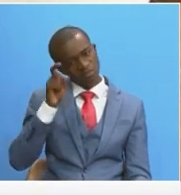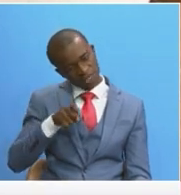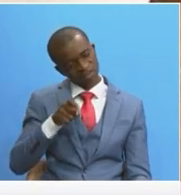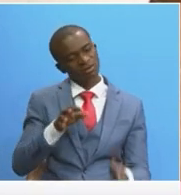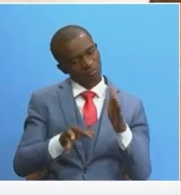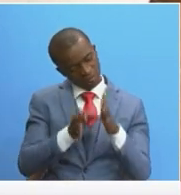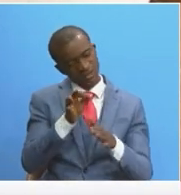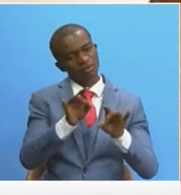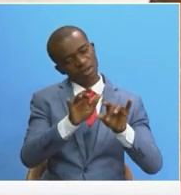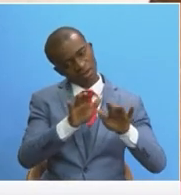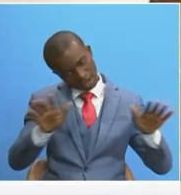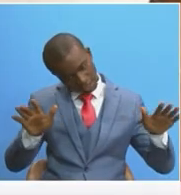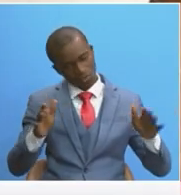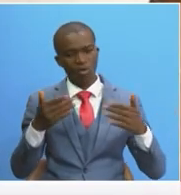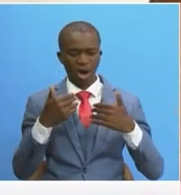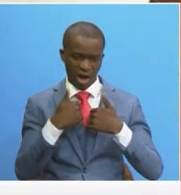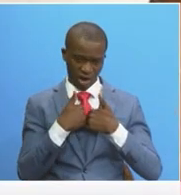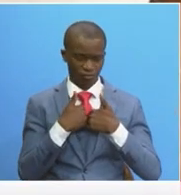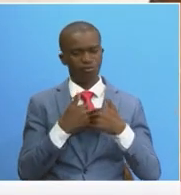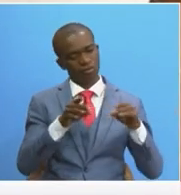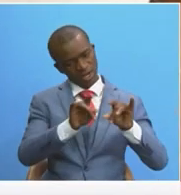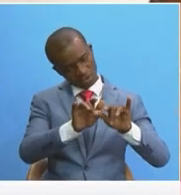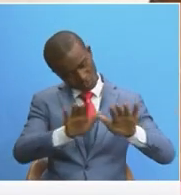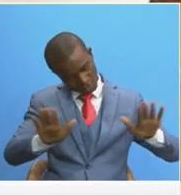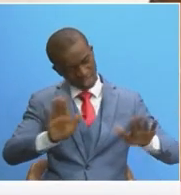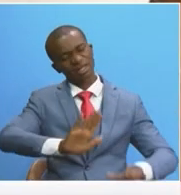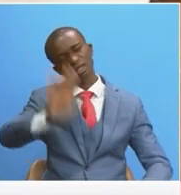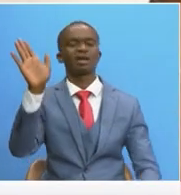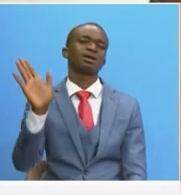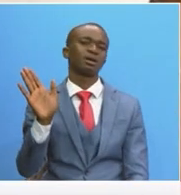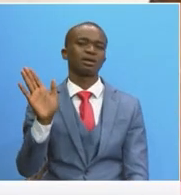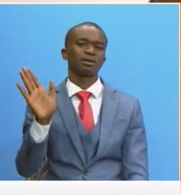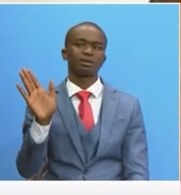kwanso ufulu mphamvu zakuti nawo azichita vinthu zayokha